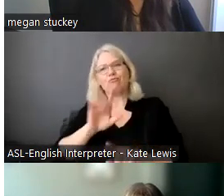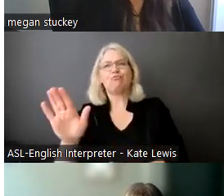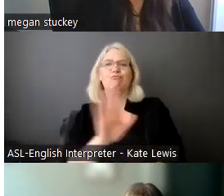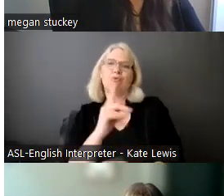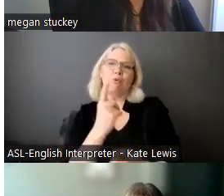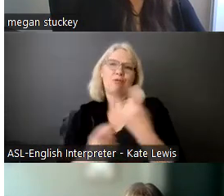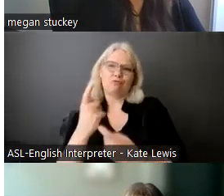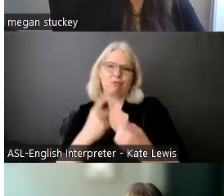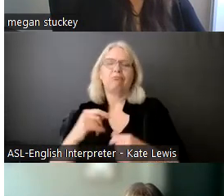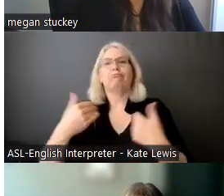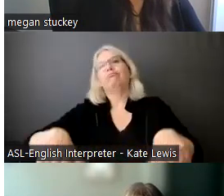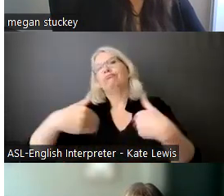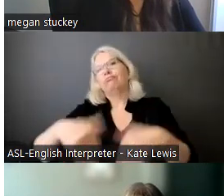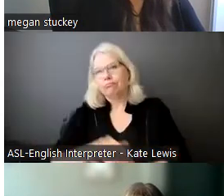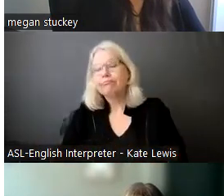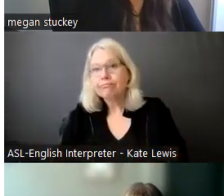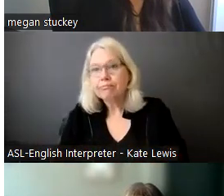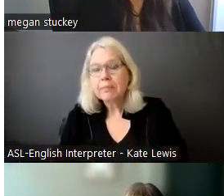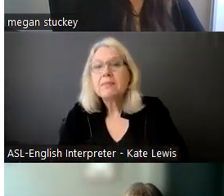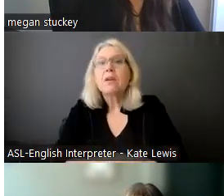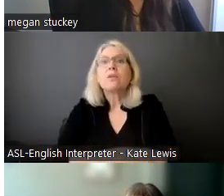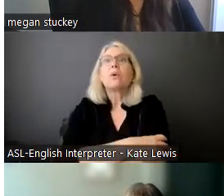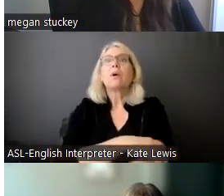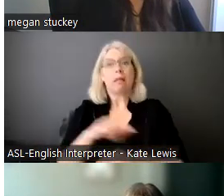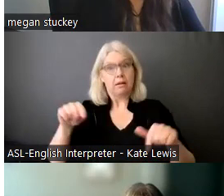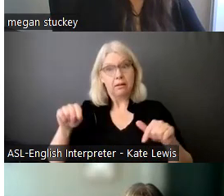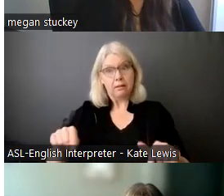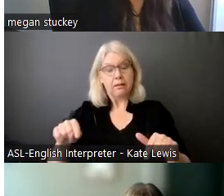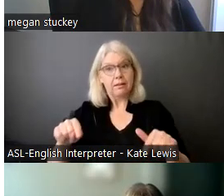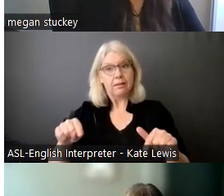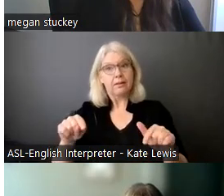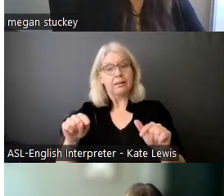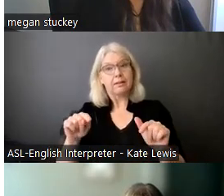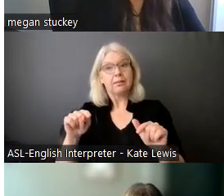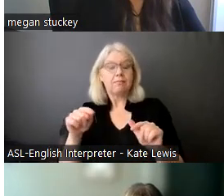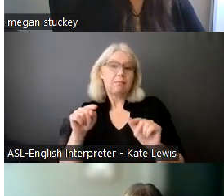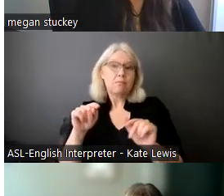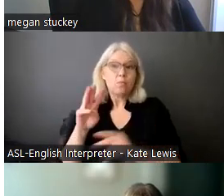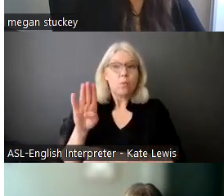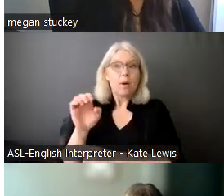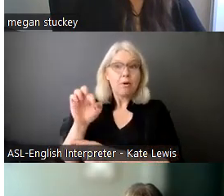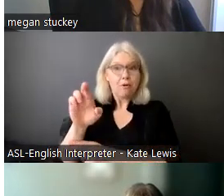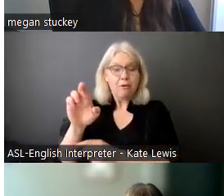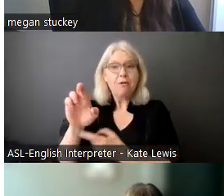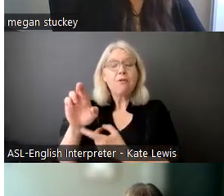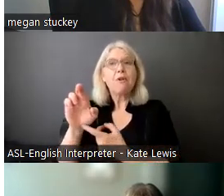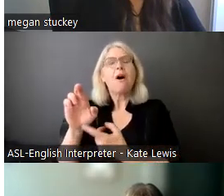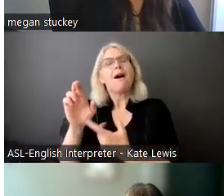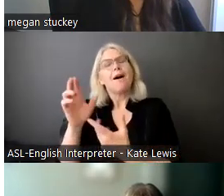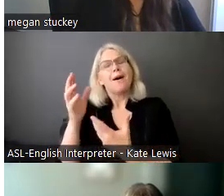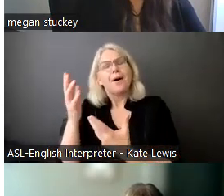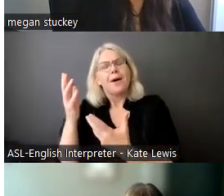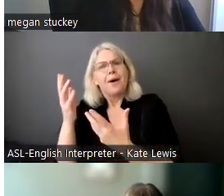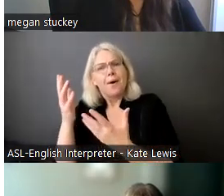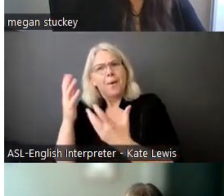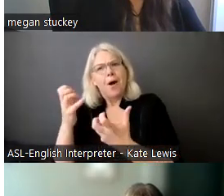were presented to us. So this session is here to really provide a detailed response to both the live and written